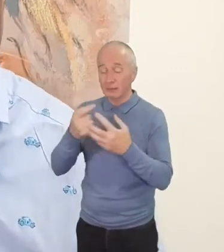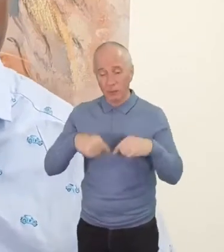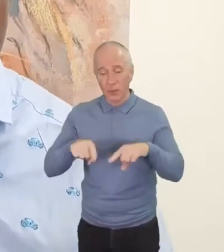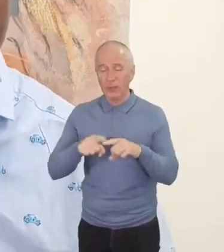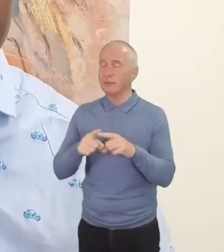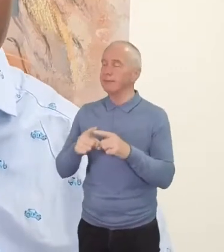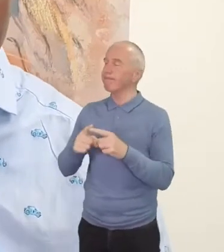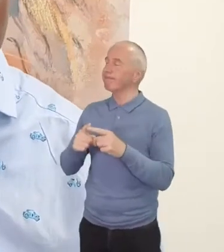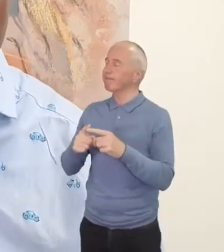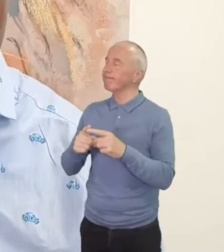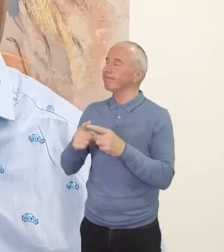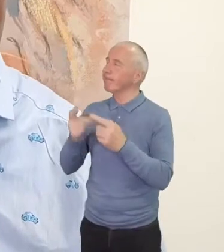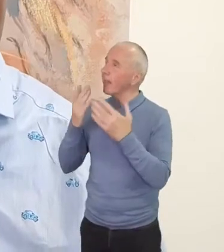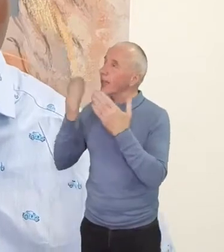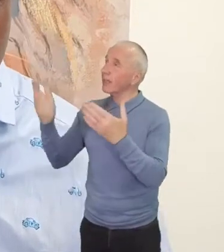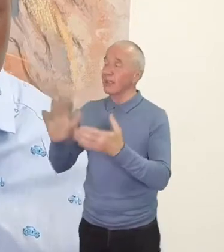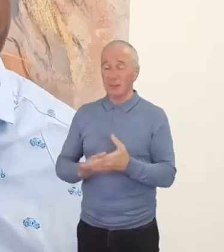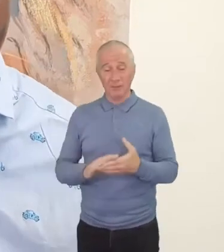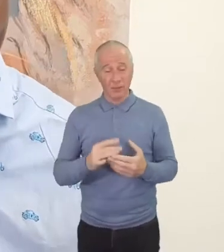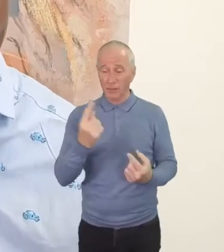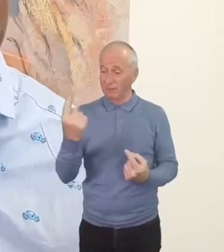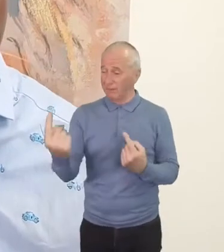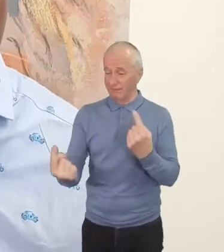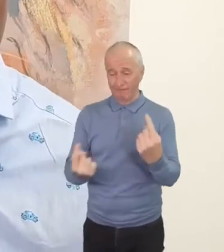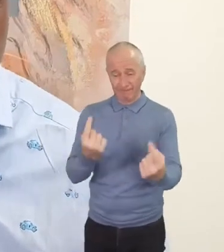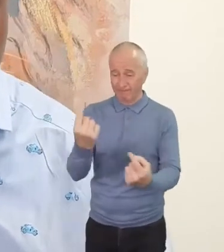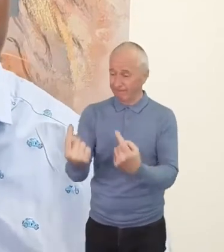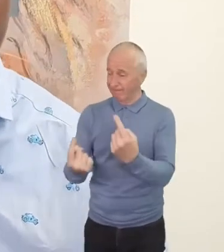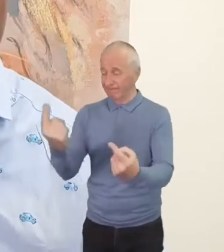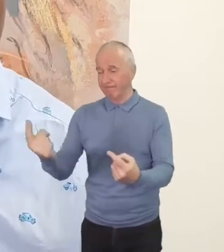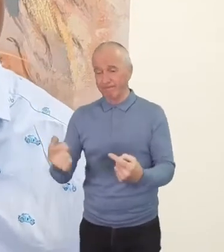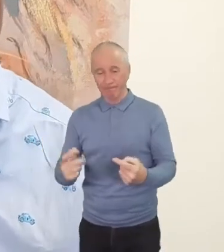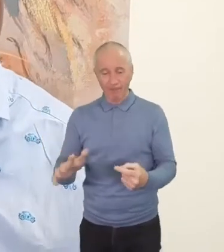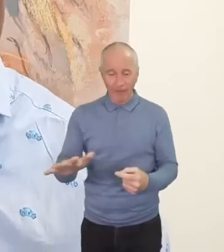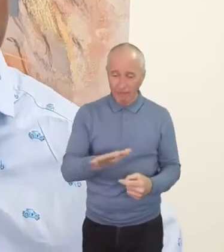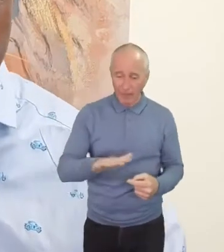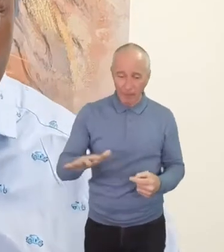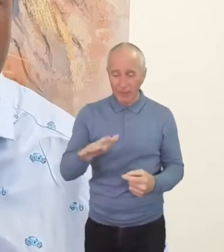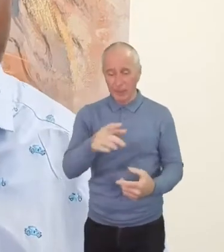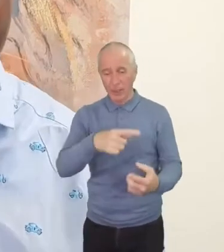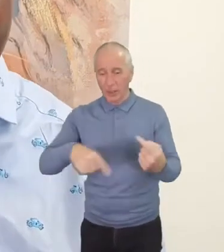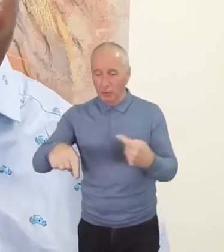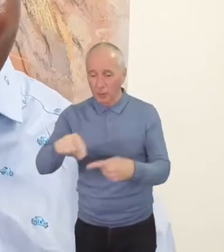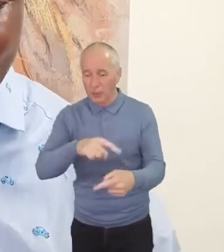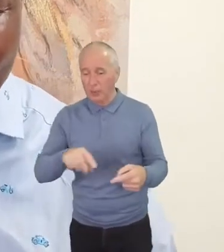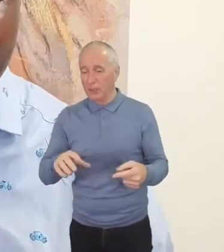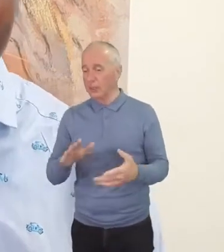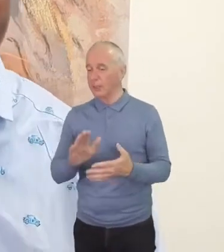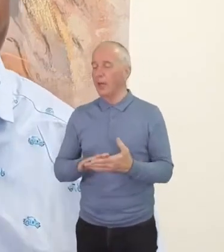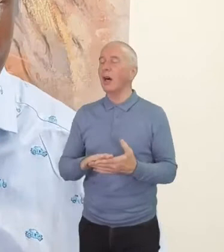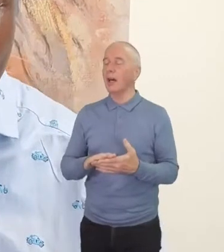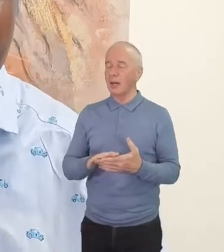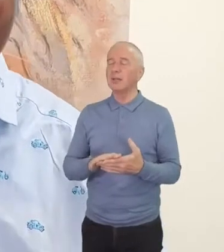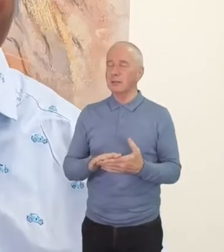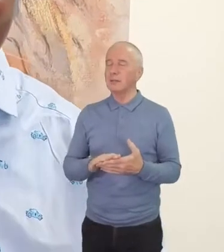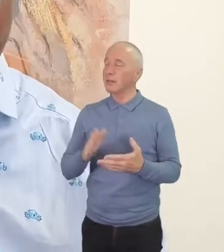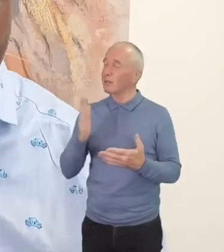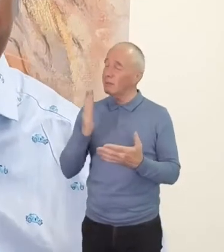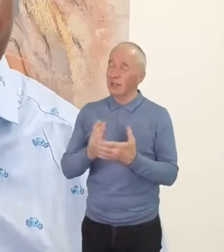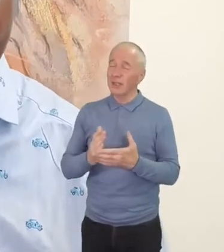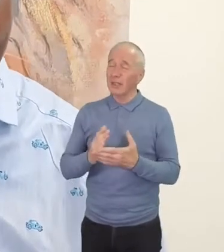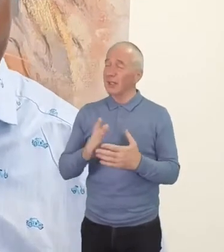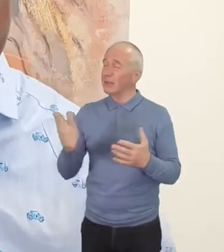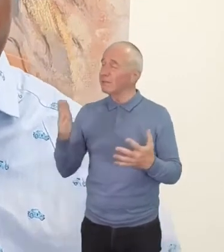For each individual, for families, for communities that have recognized your purpose entrusted